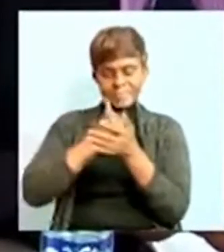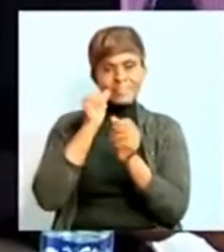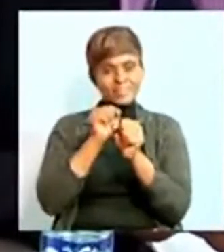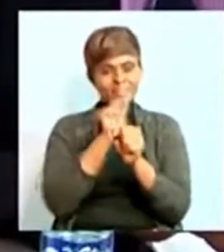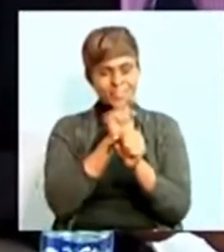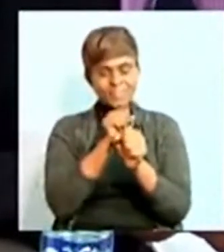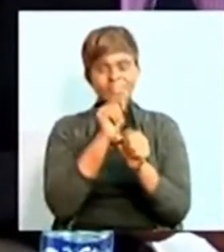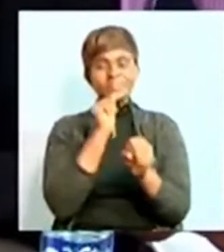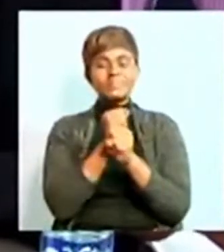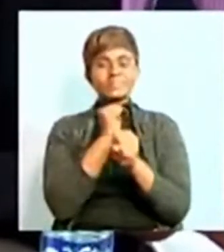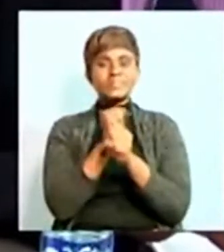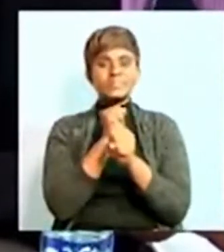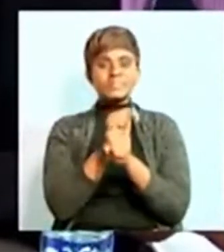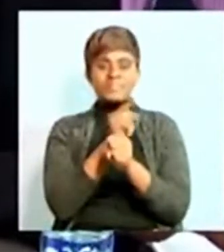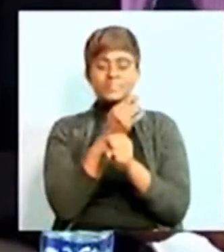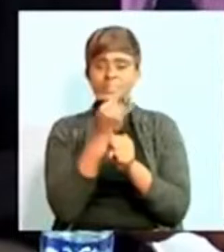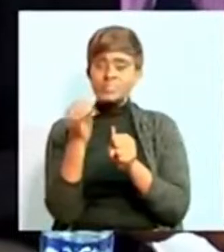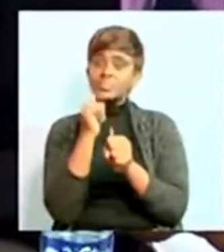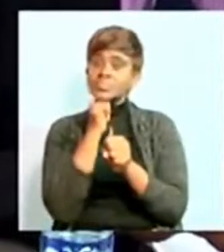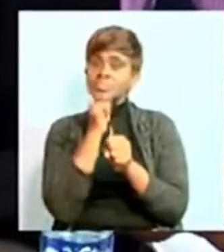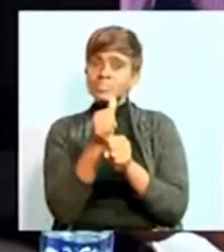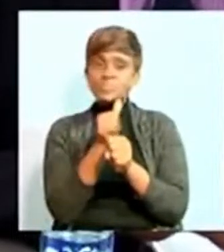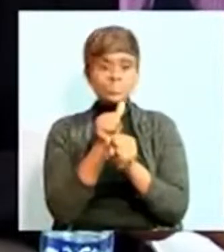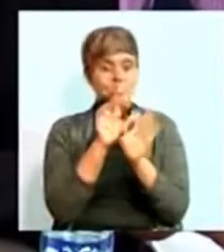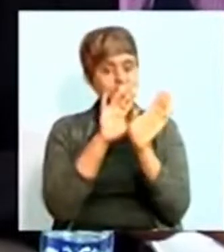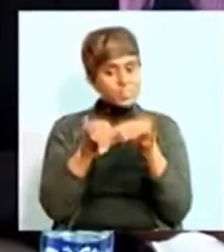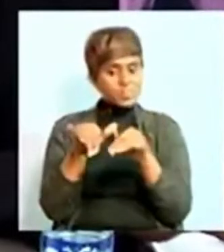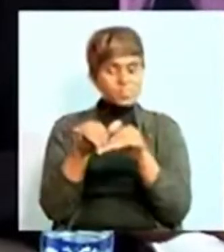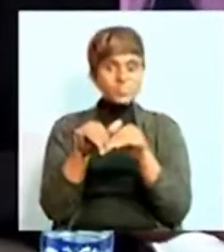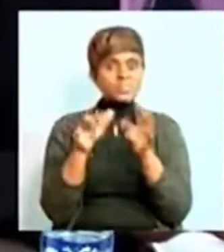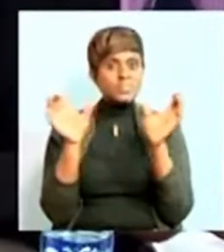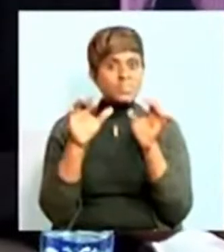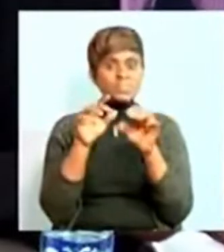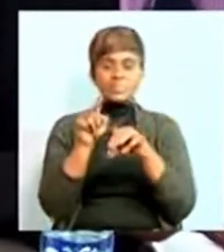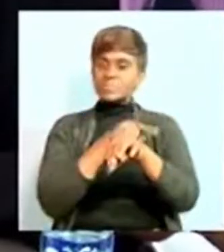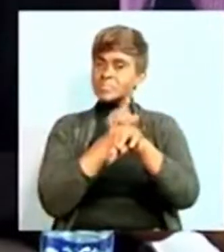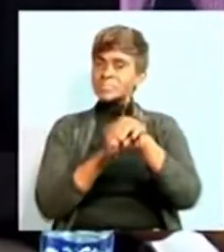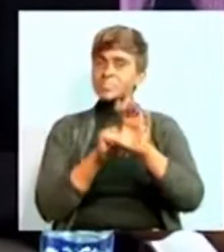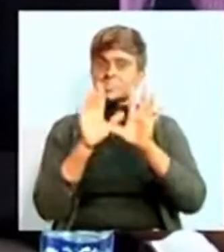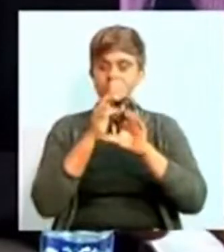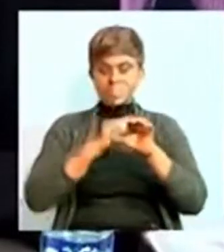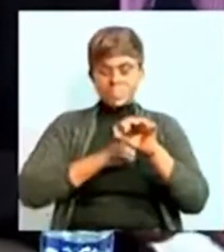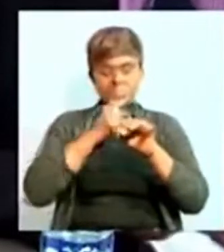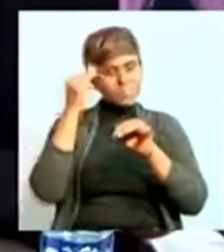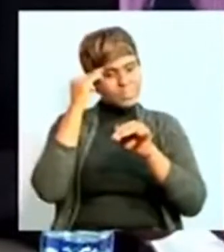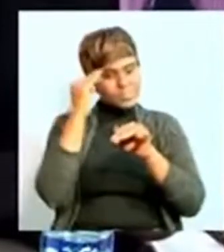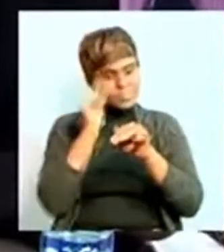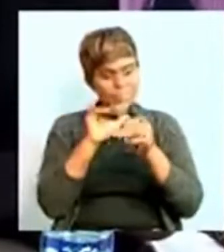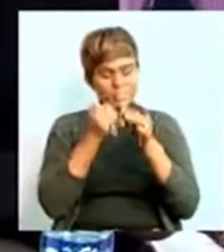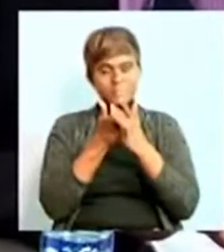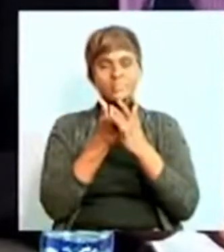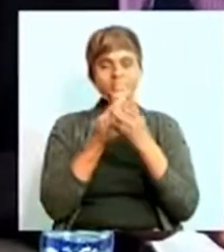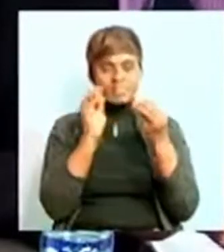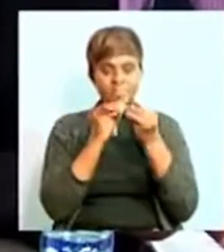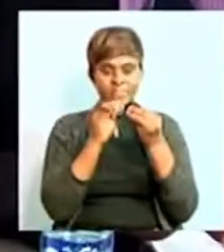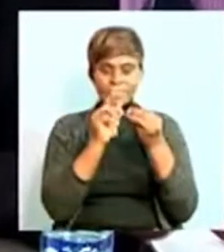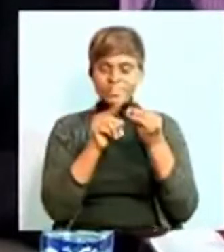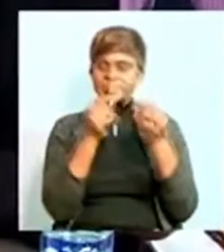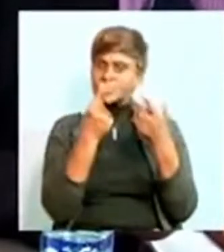this parameter. Our issue is not to live as an indented council for long, because we know how, and the spiral effect that